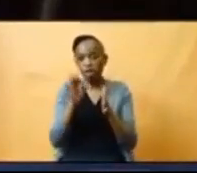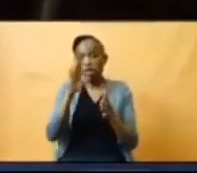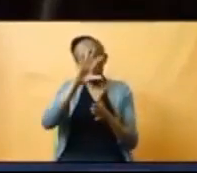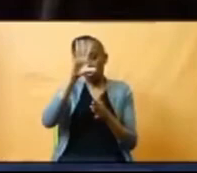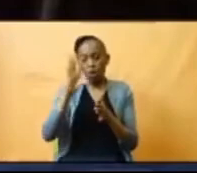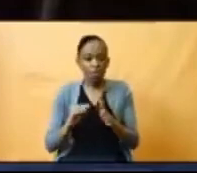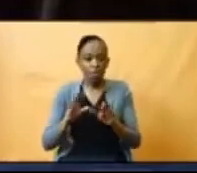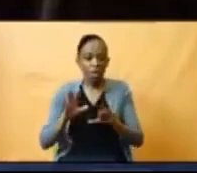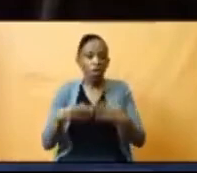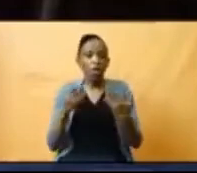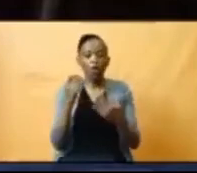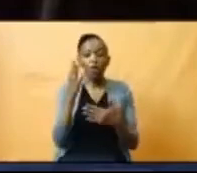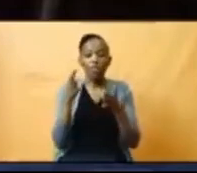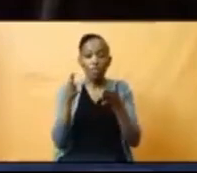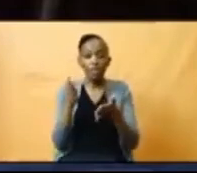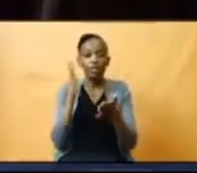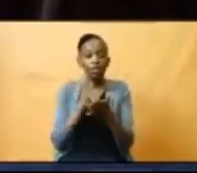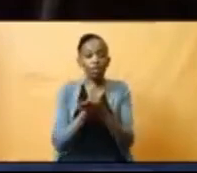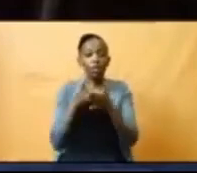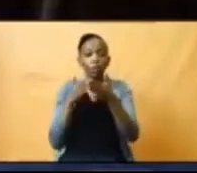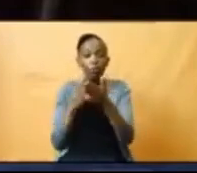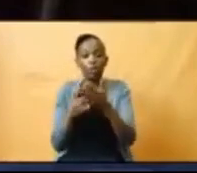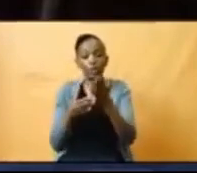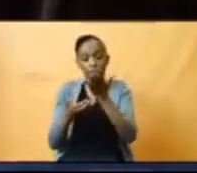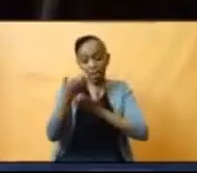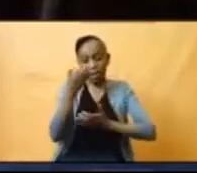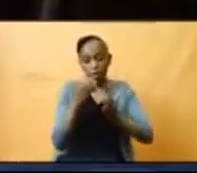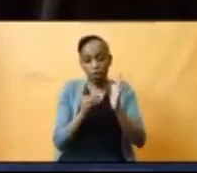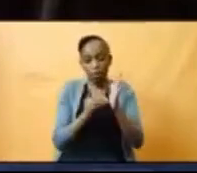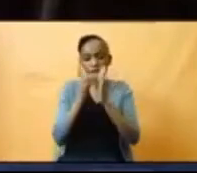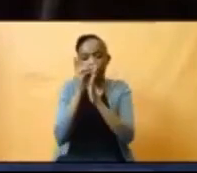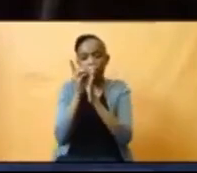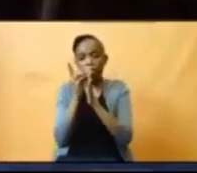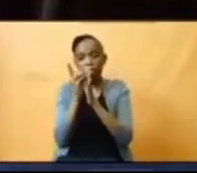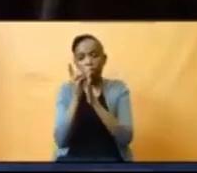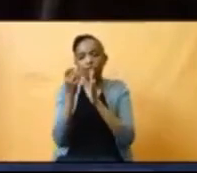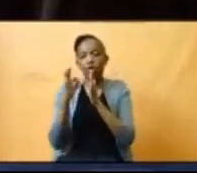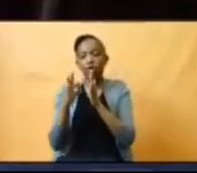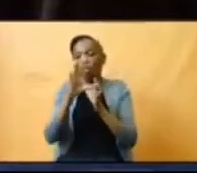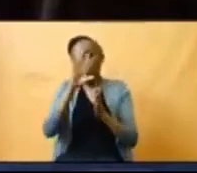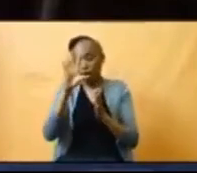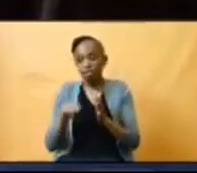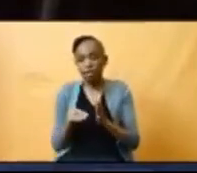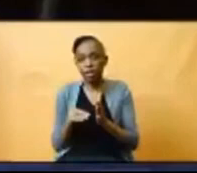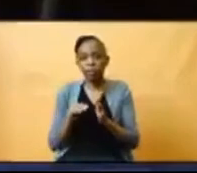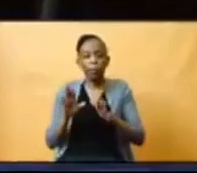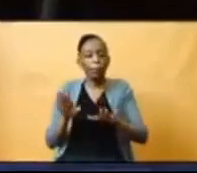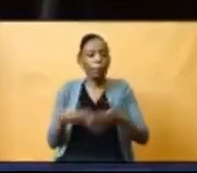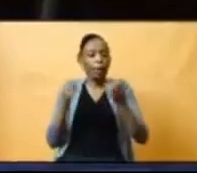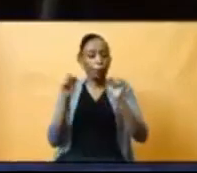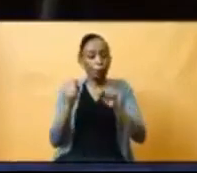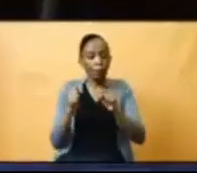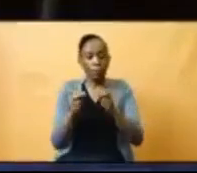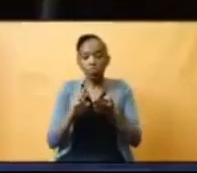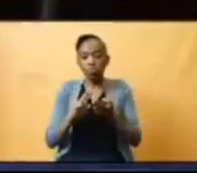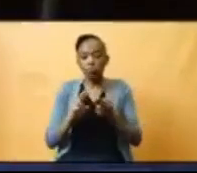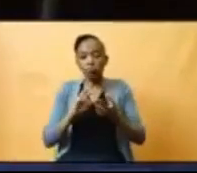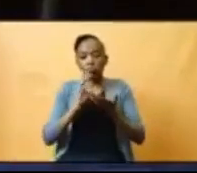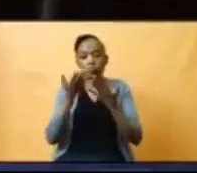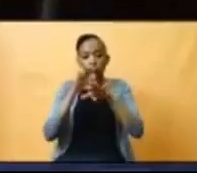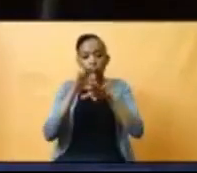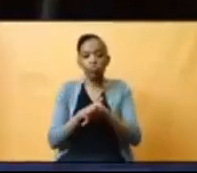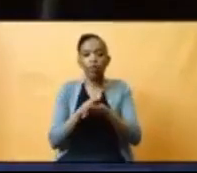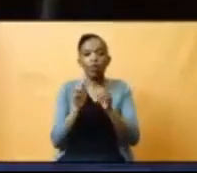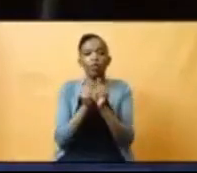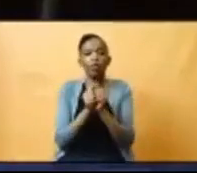Africa or whether this actually hinders the economic development of the continent. How do we reconcile this narrative